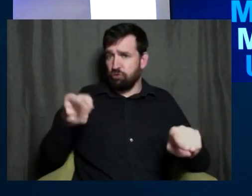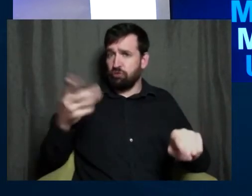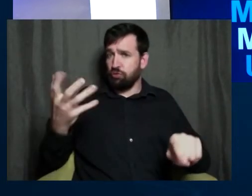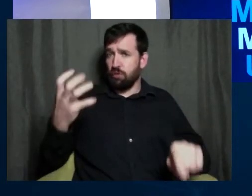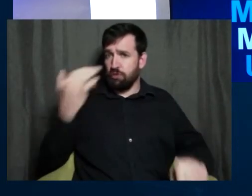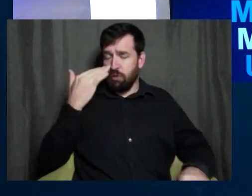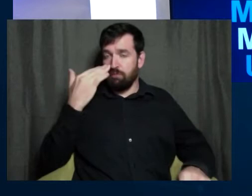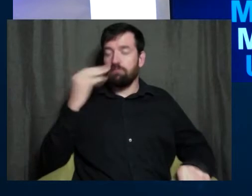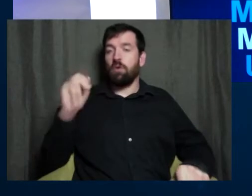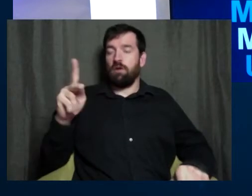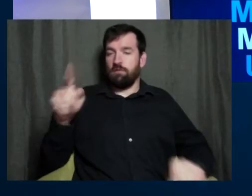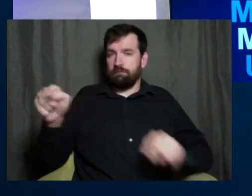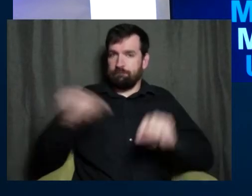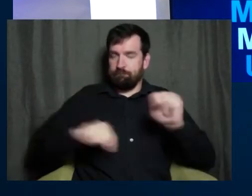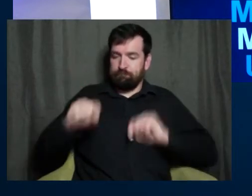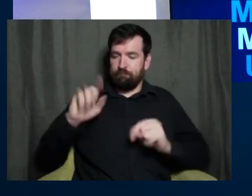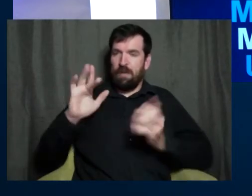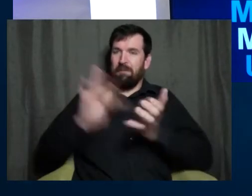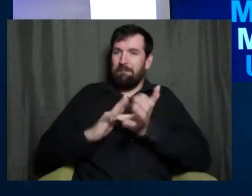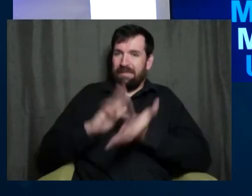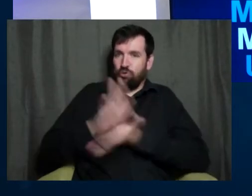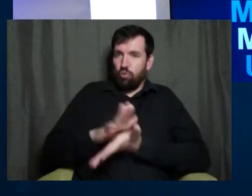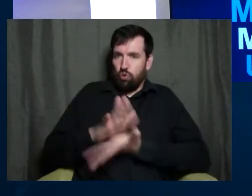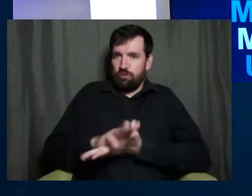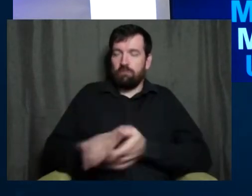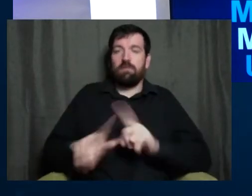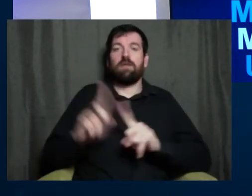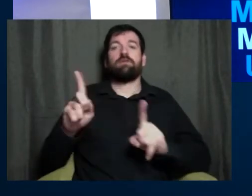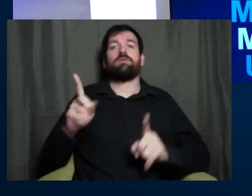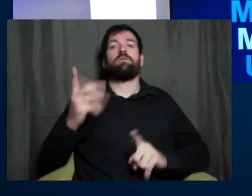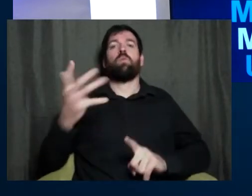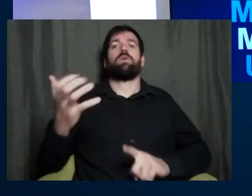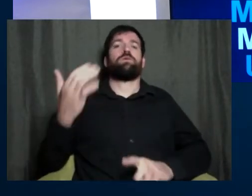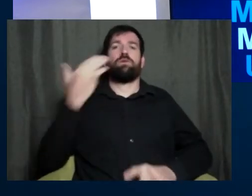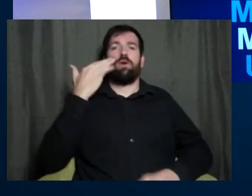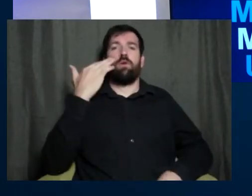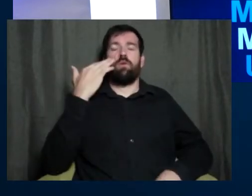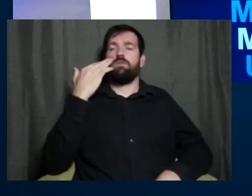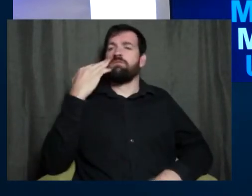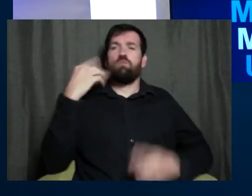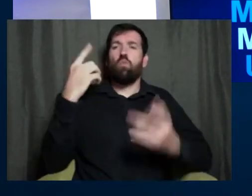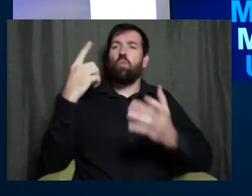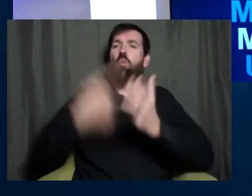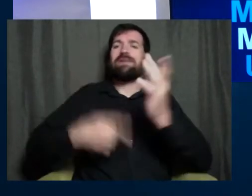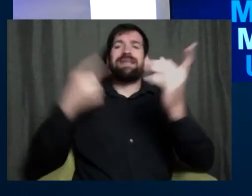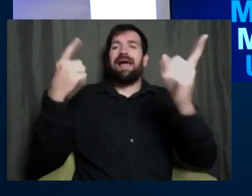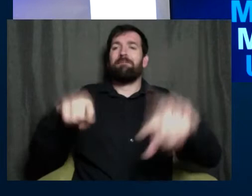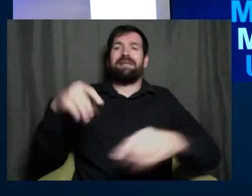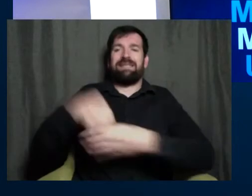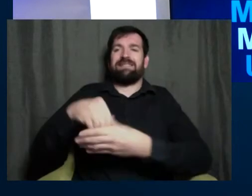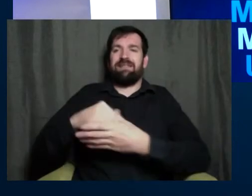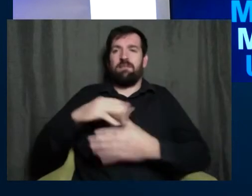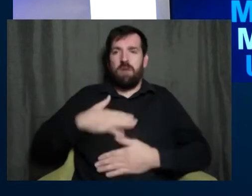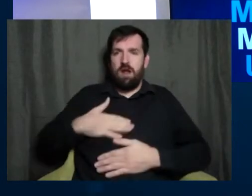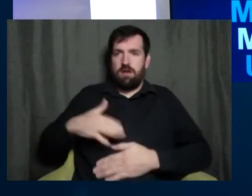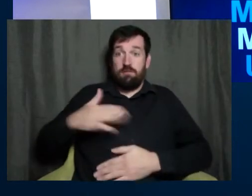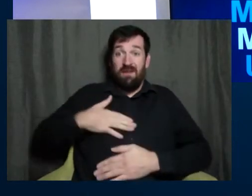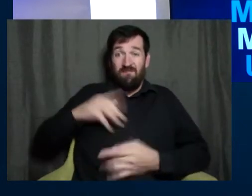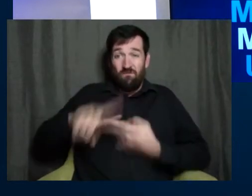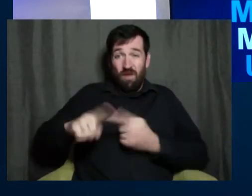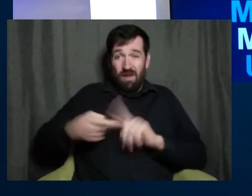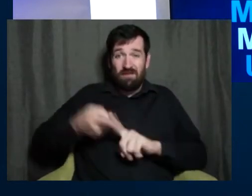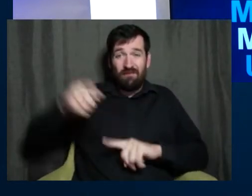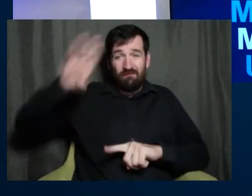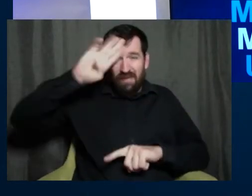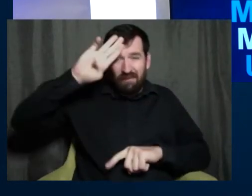us back to med school on this one, but she wants to know, what's happening inside the body of my friend who got fever and chills from the